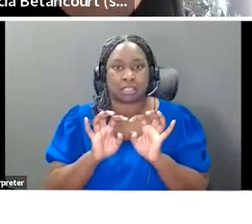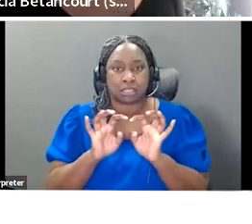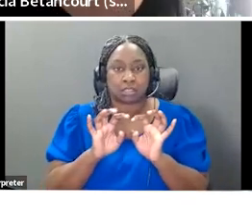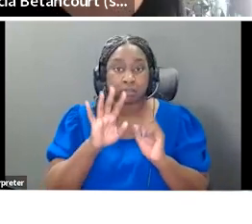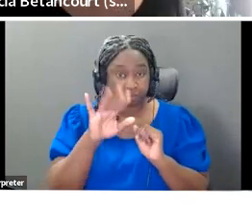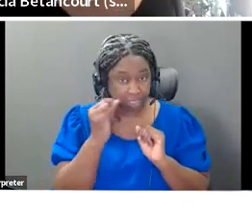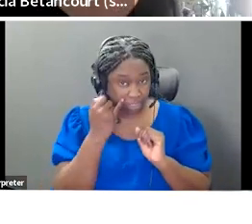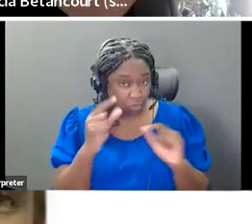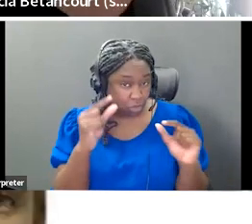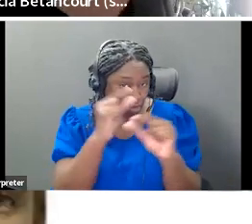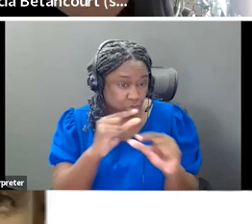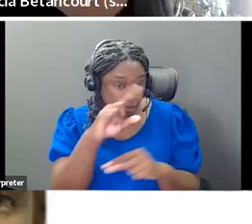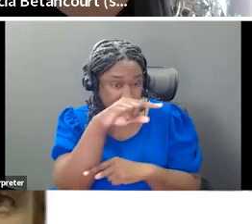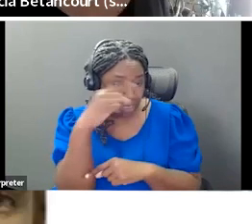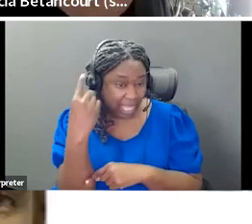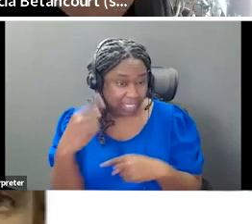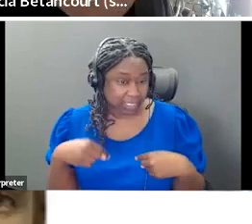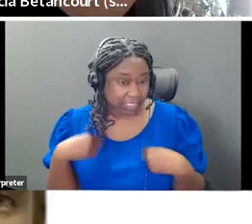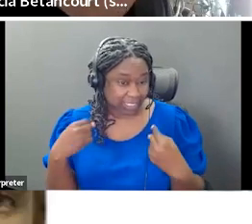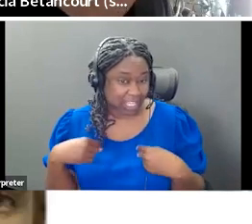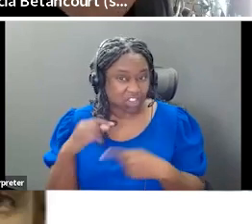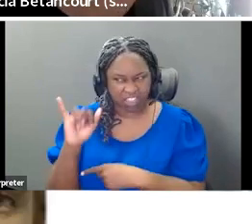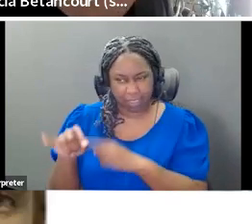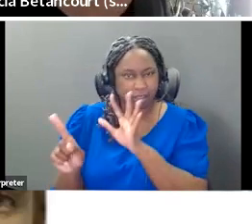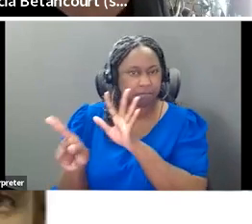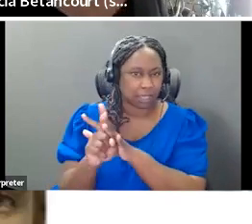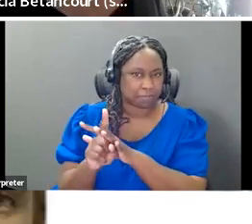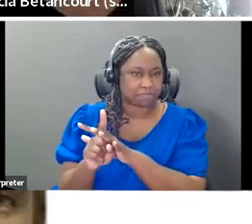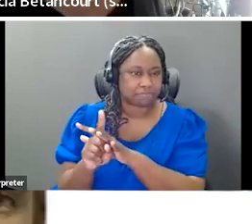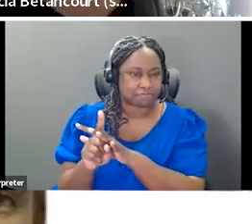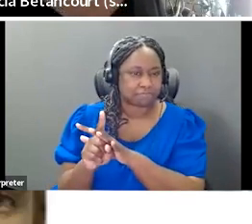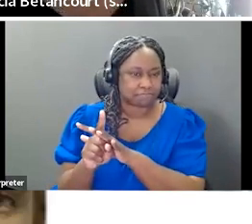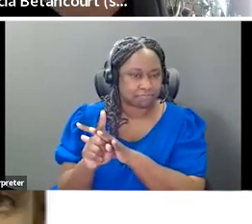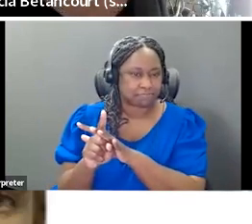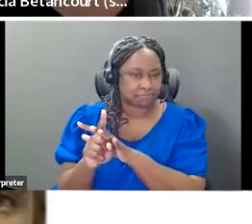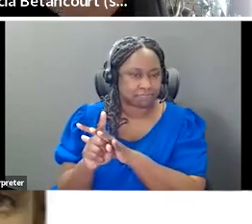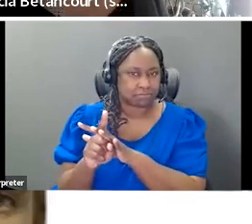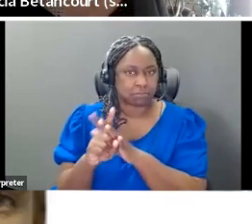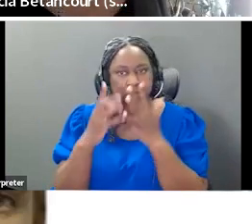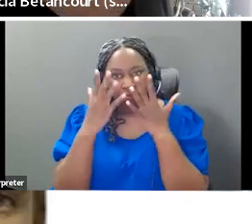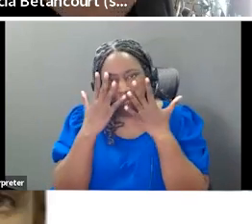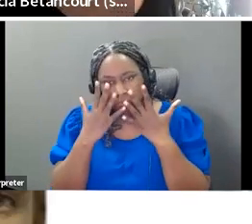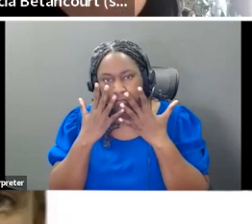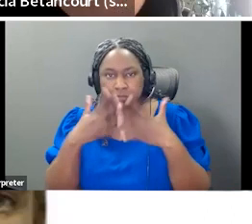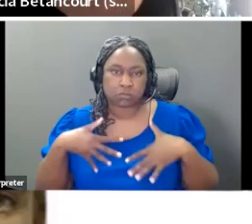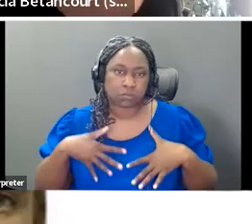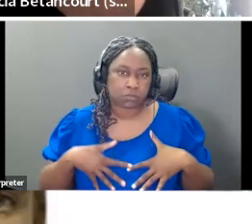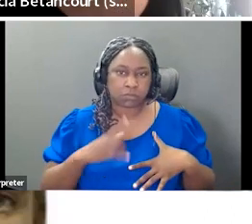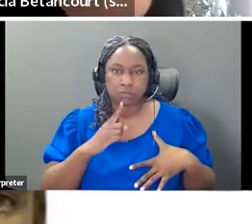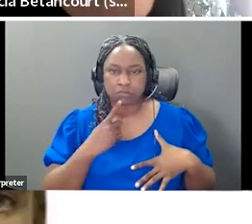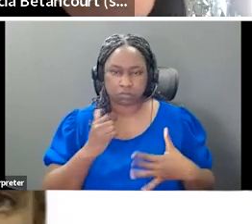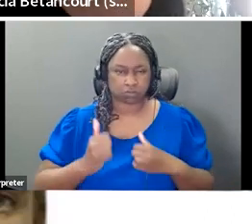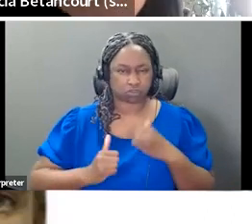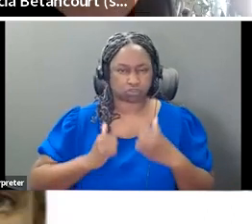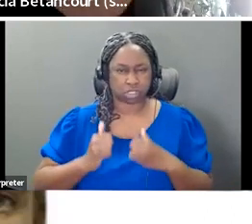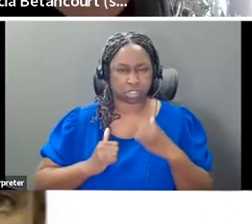Google Black teenagers, this is what comes up. Very sullen, serious, sort of aggressive